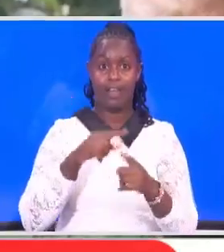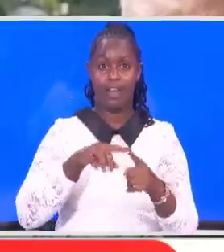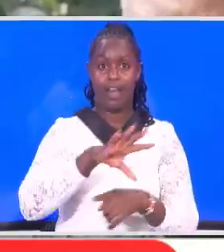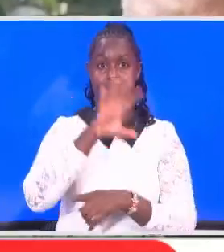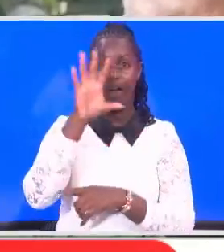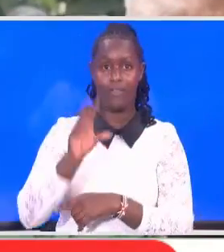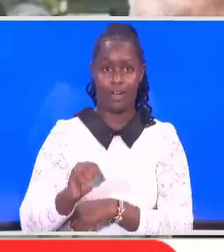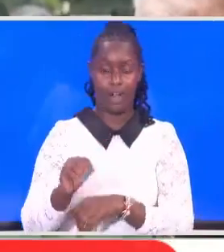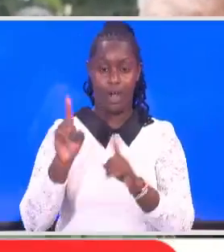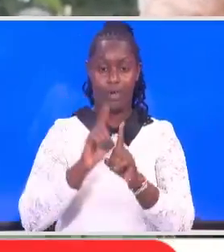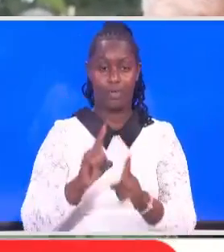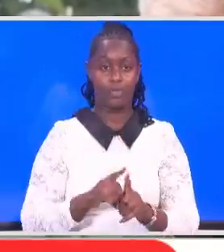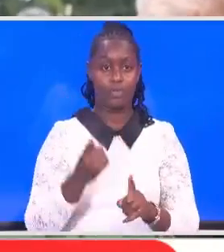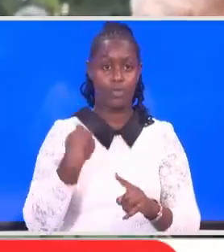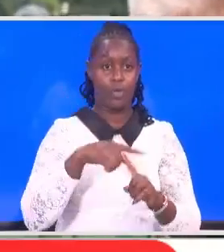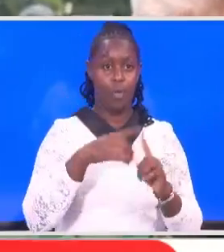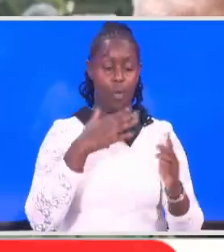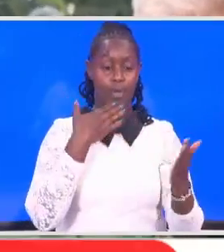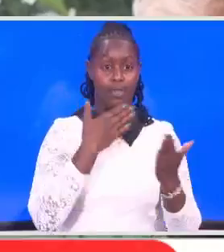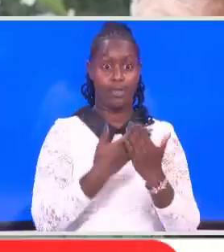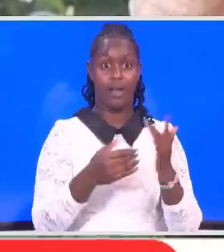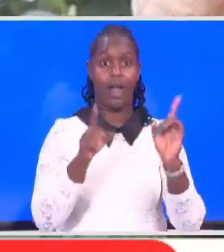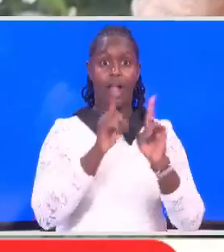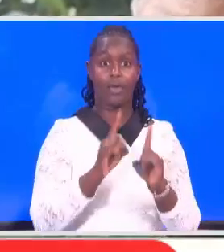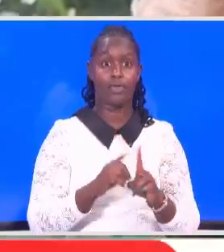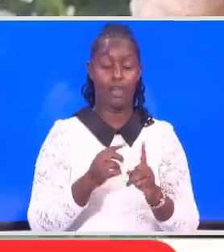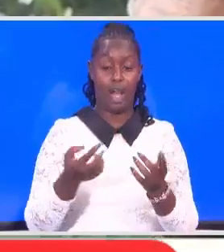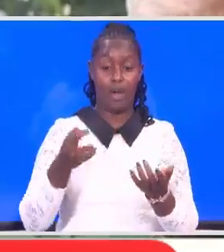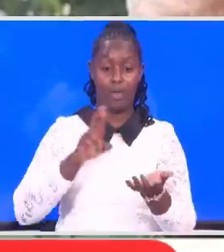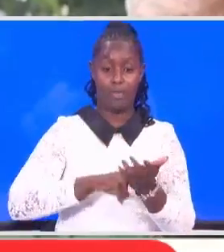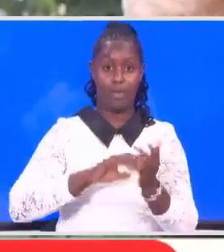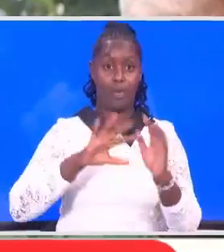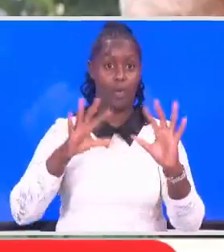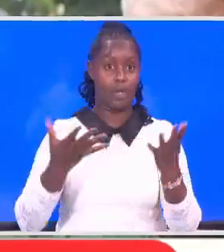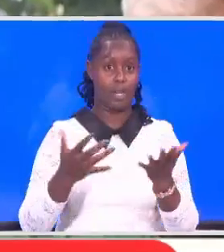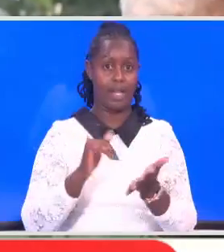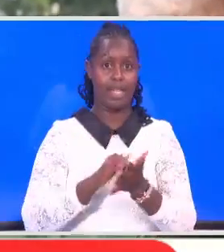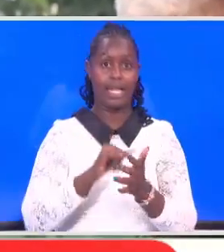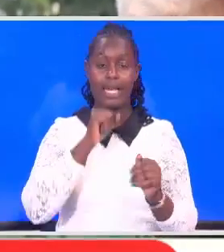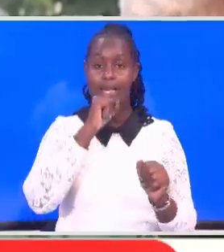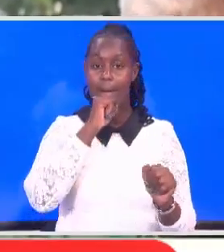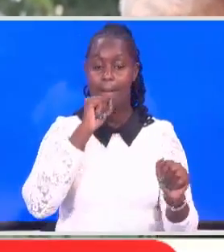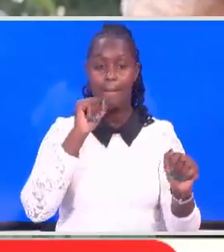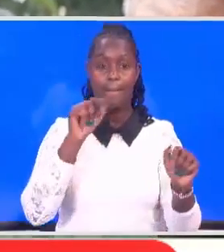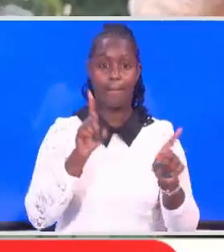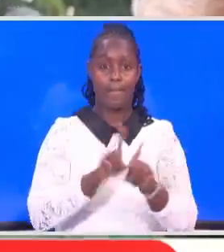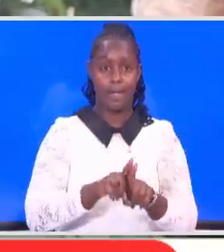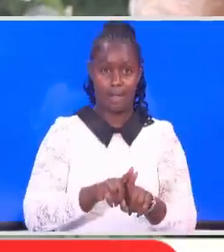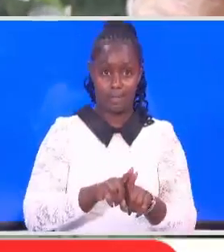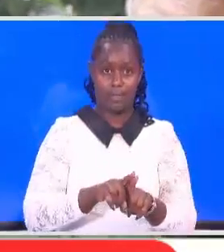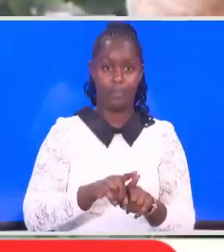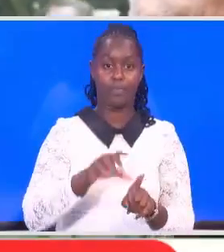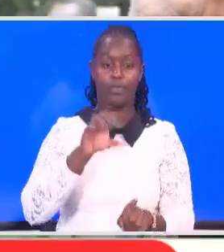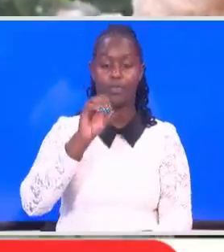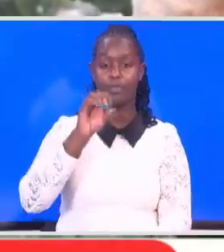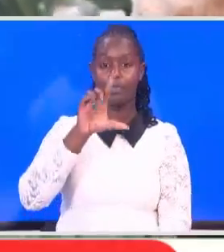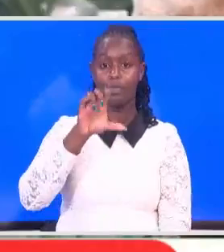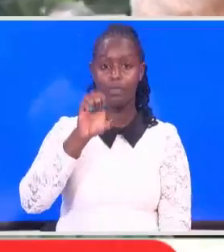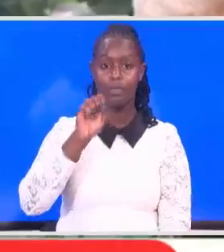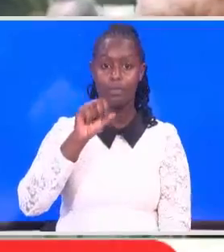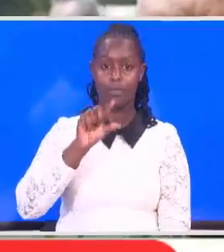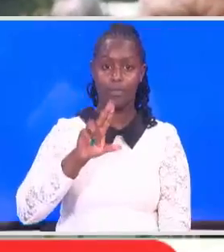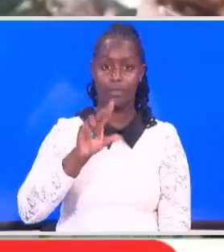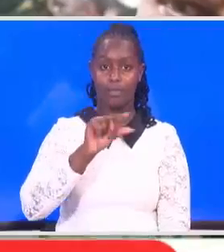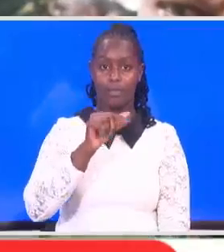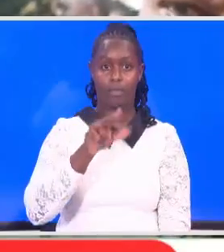asked him, and we are going to be repeating this, that his brother Olusegun Obasanjo was here last week